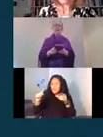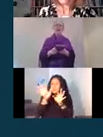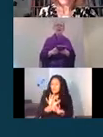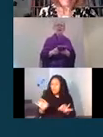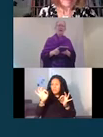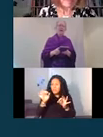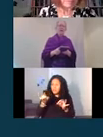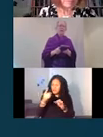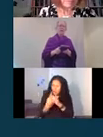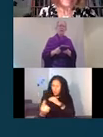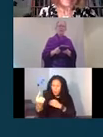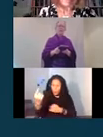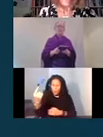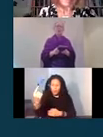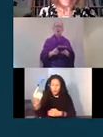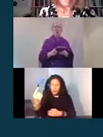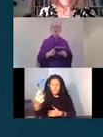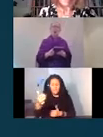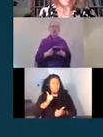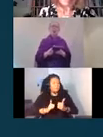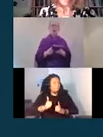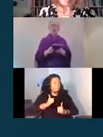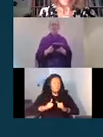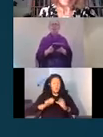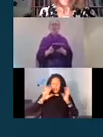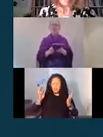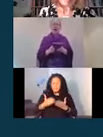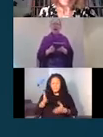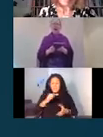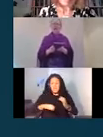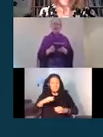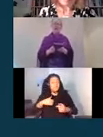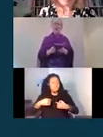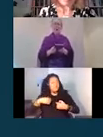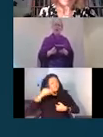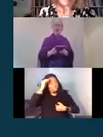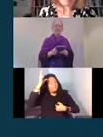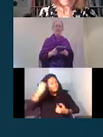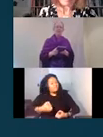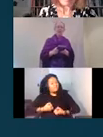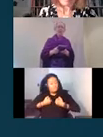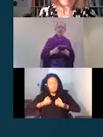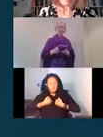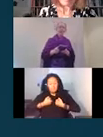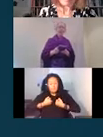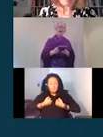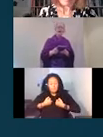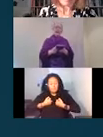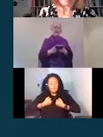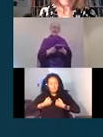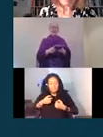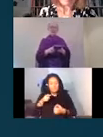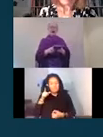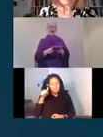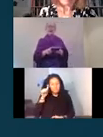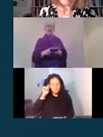unrivaled and alone, may boast the word of science all his own,